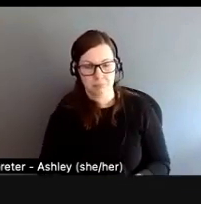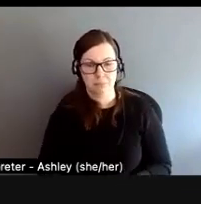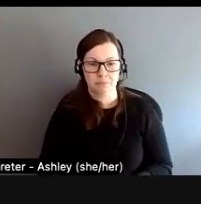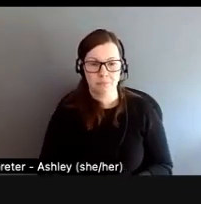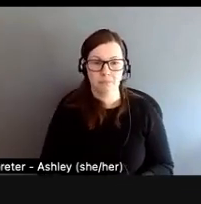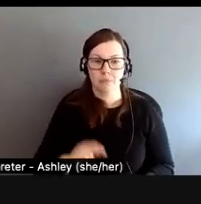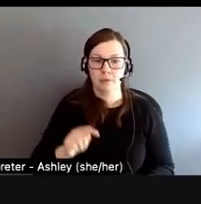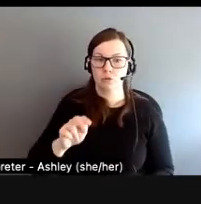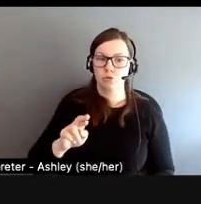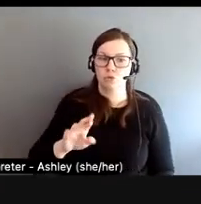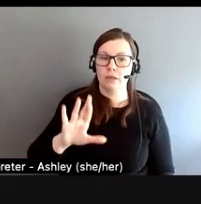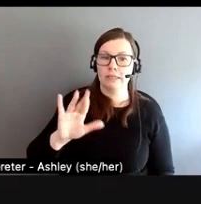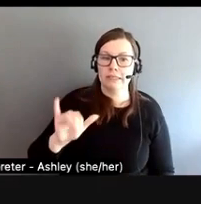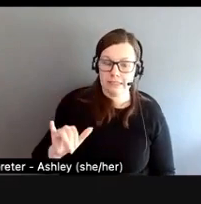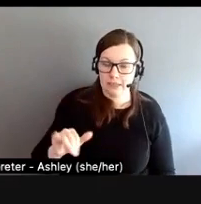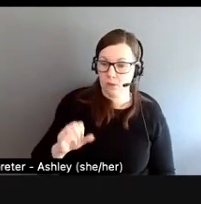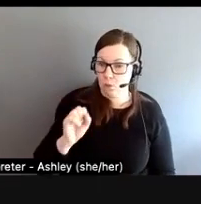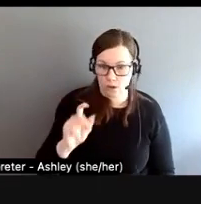hand or